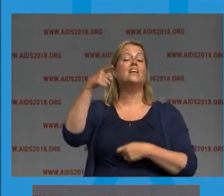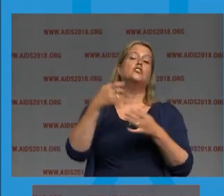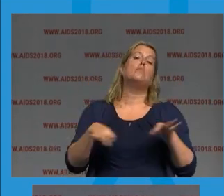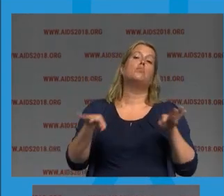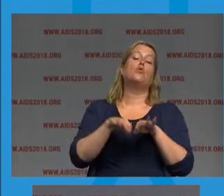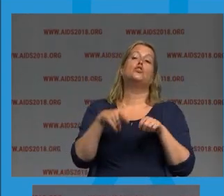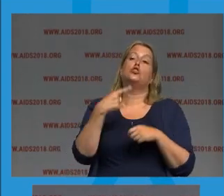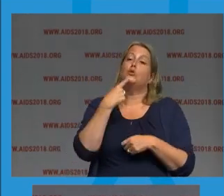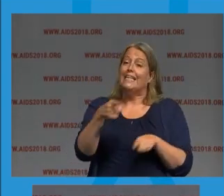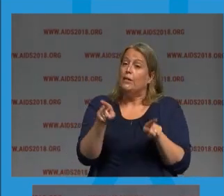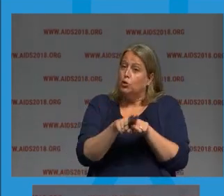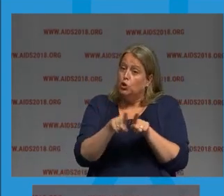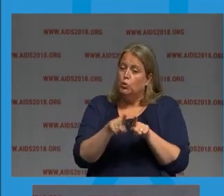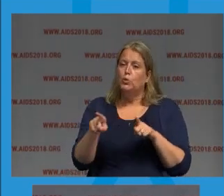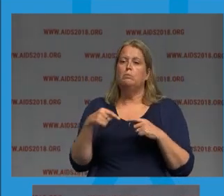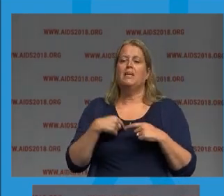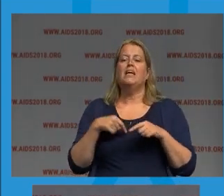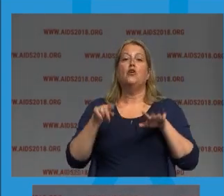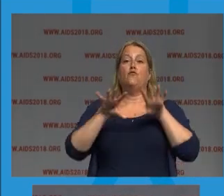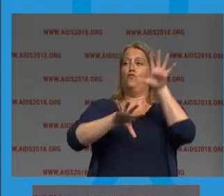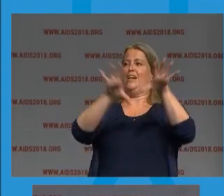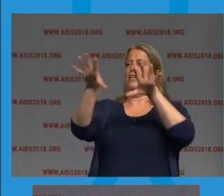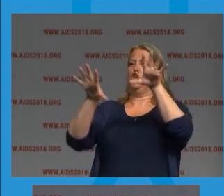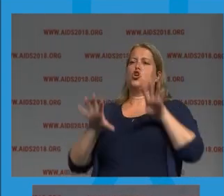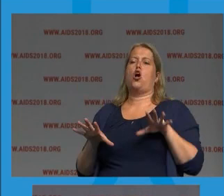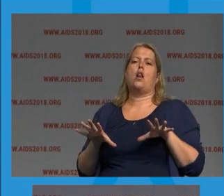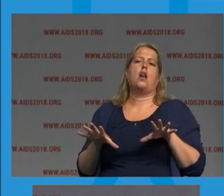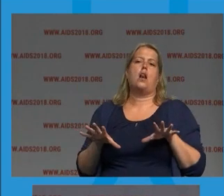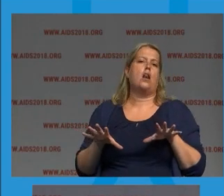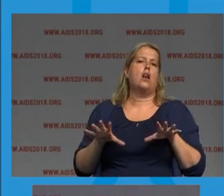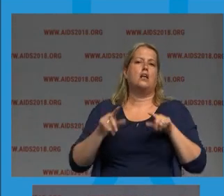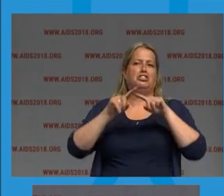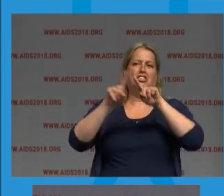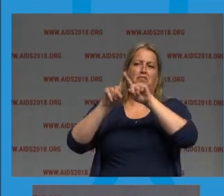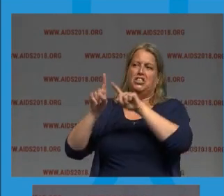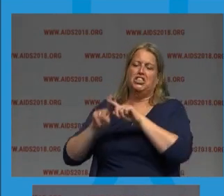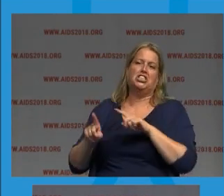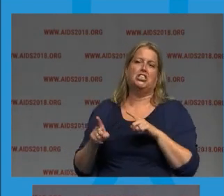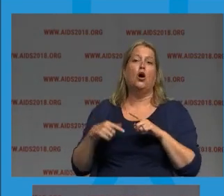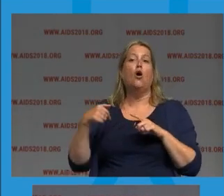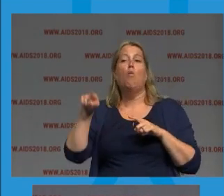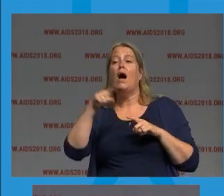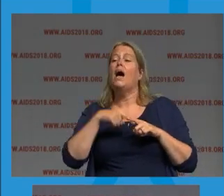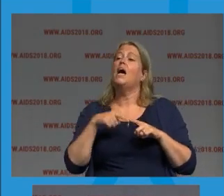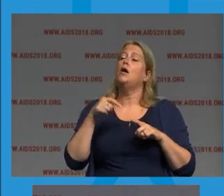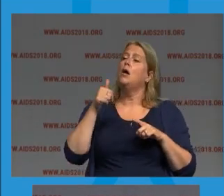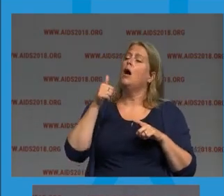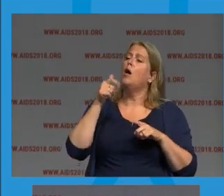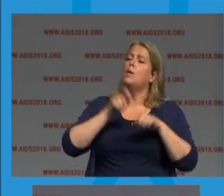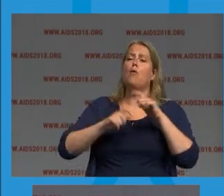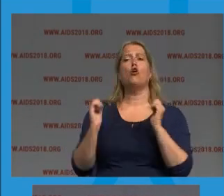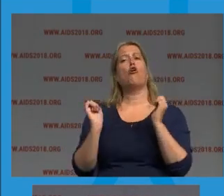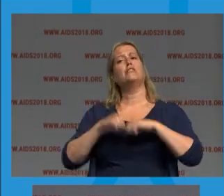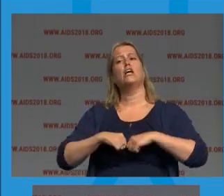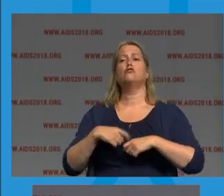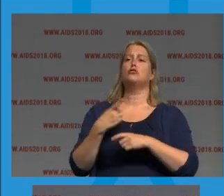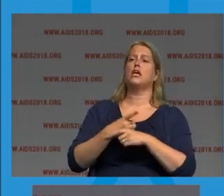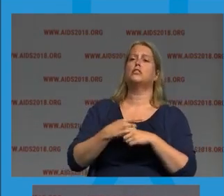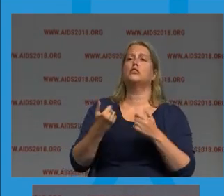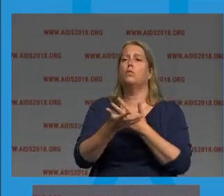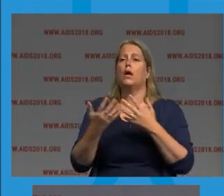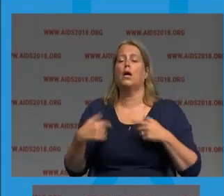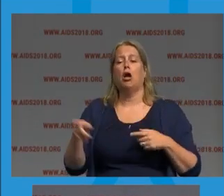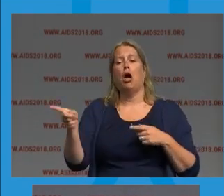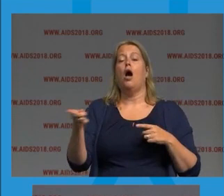that there is no evidence of regional differences in why people choose to have consensual sex. People choose to have consensual sex for procreation,